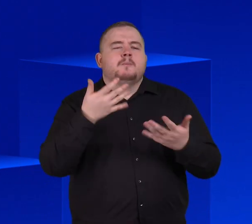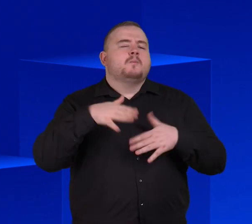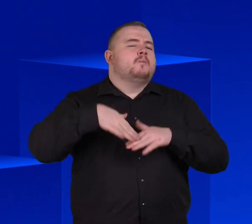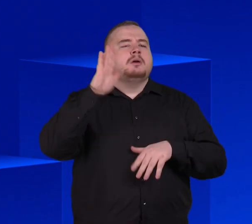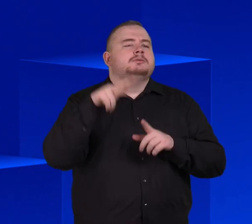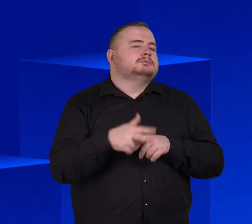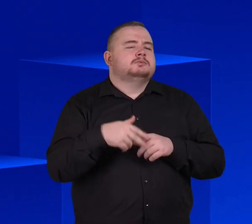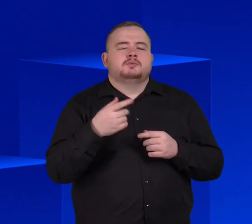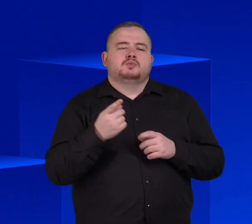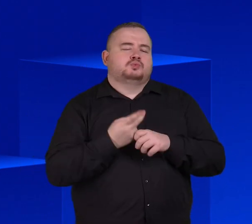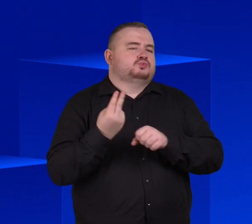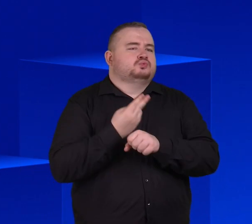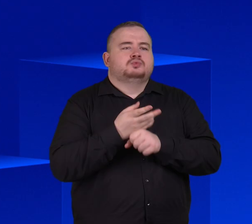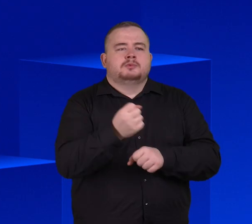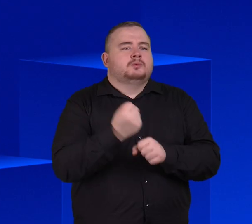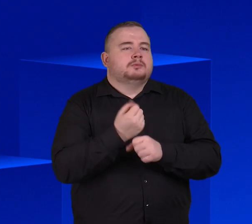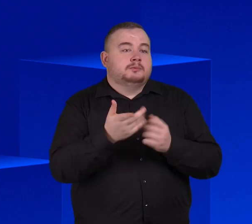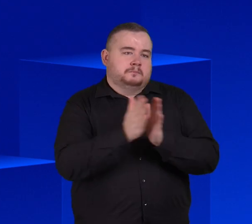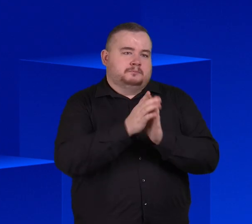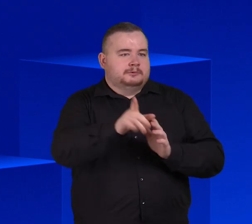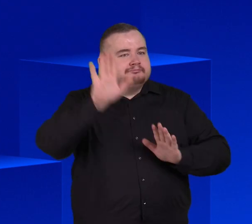Please vote.